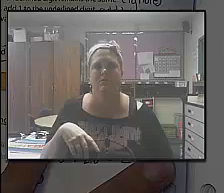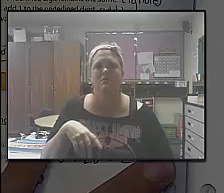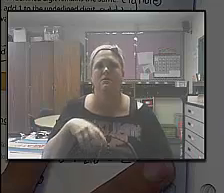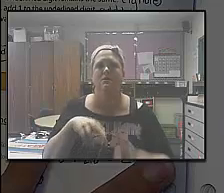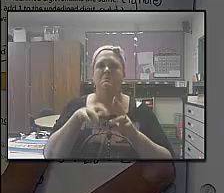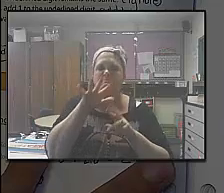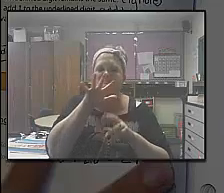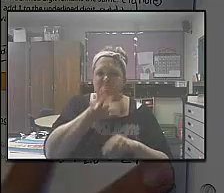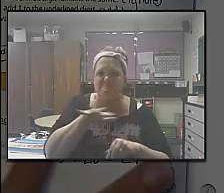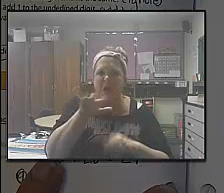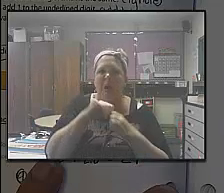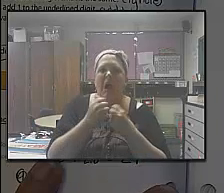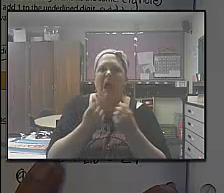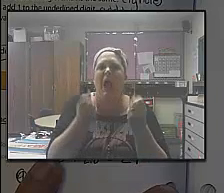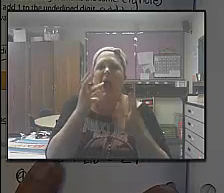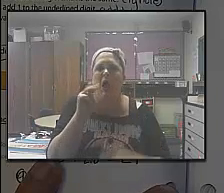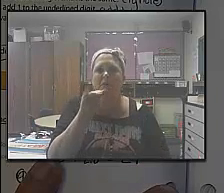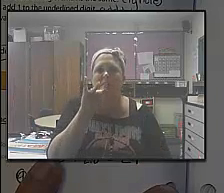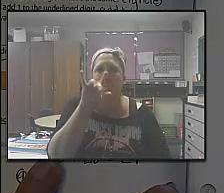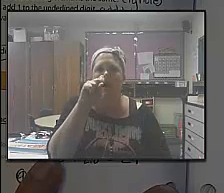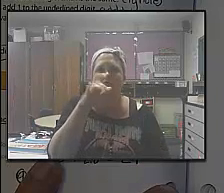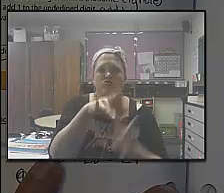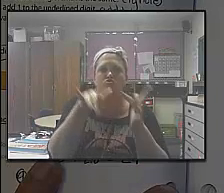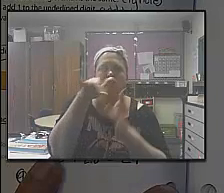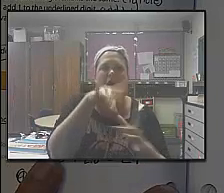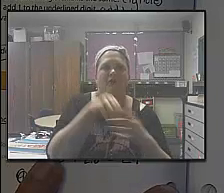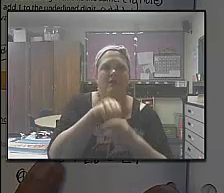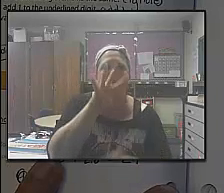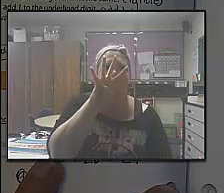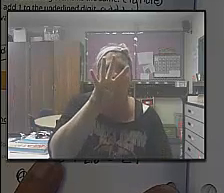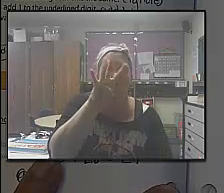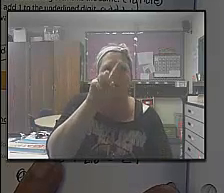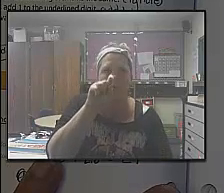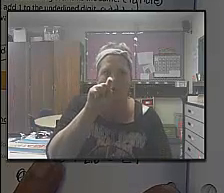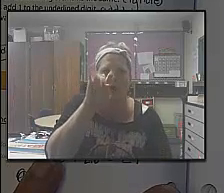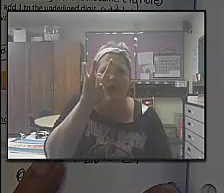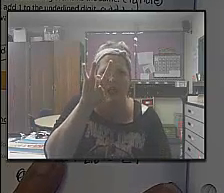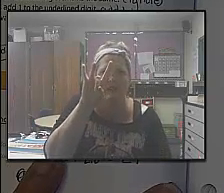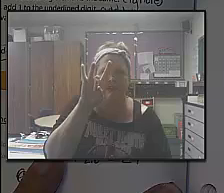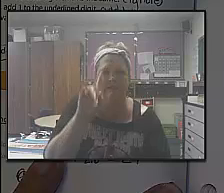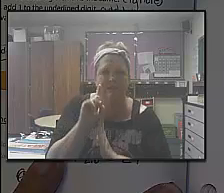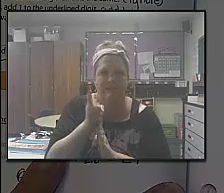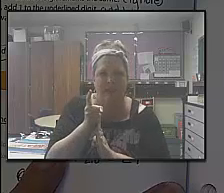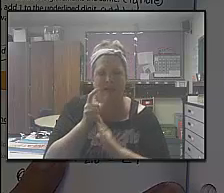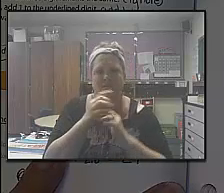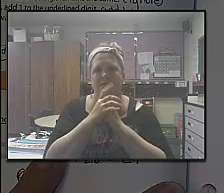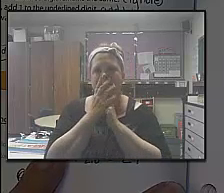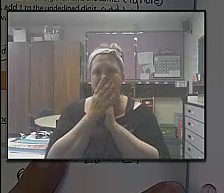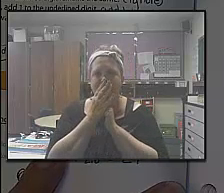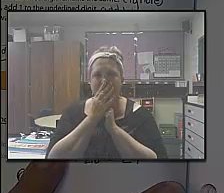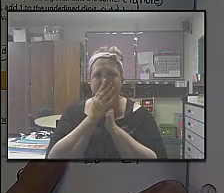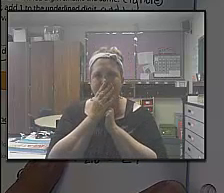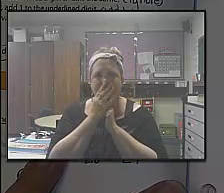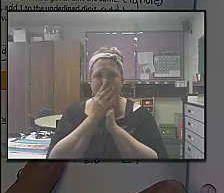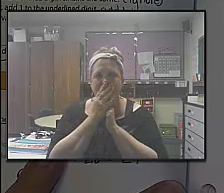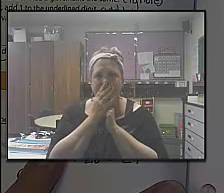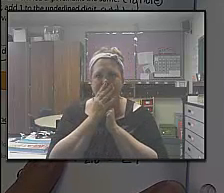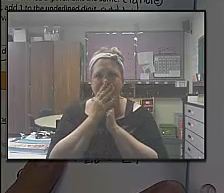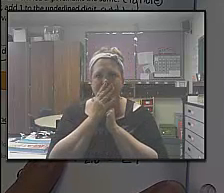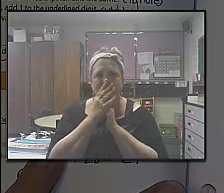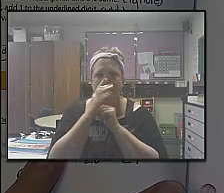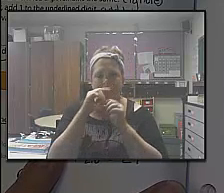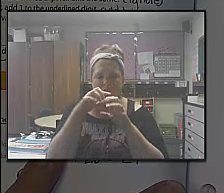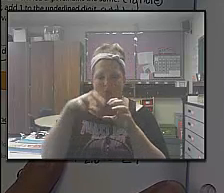How many miles does it travel in 4.8 seconds to make? So it